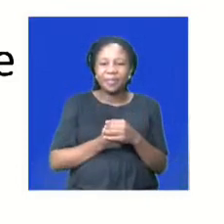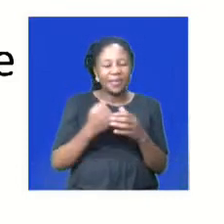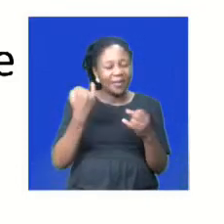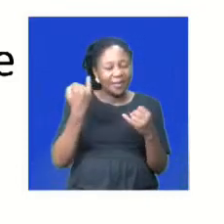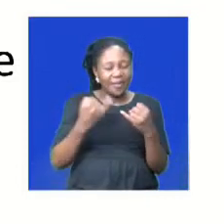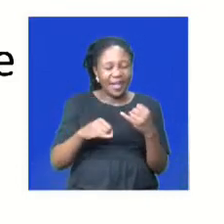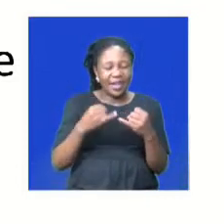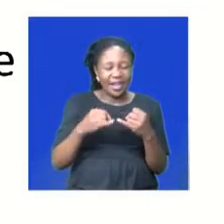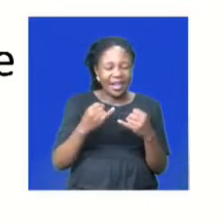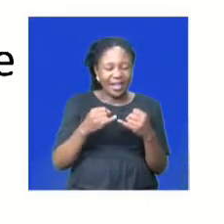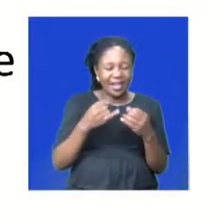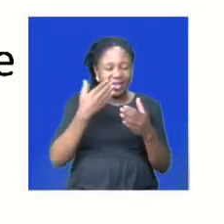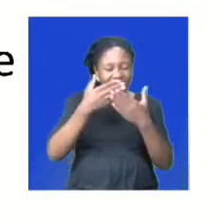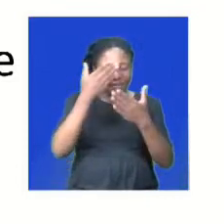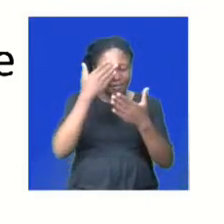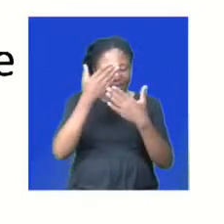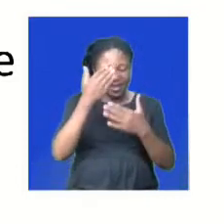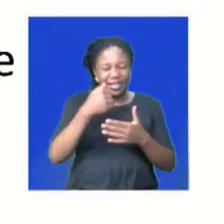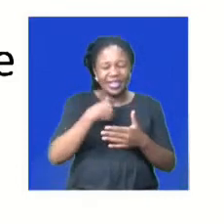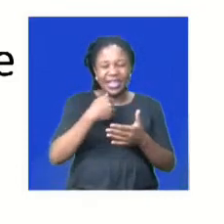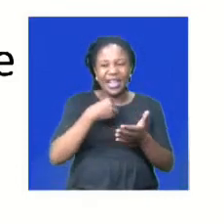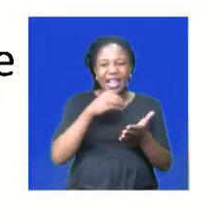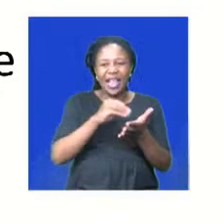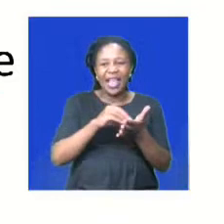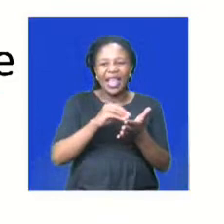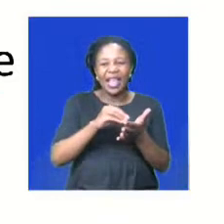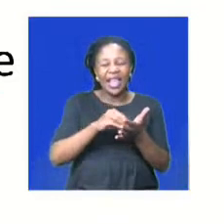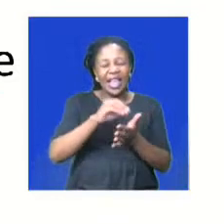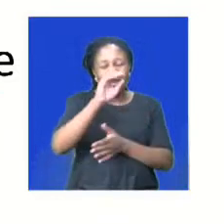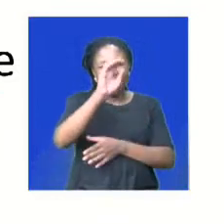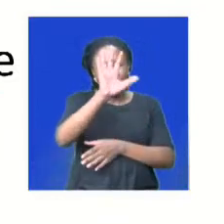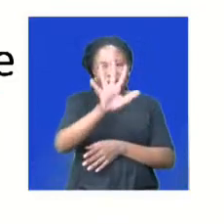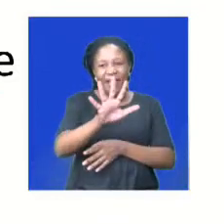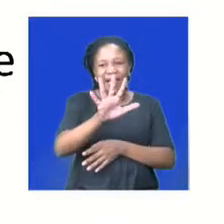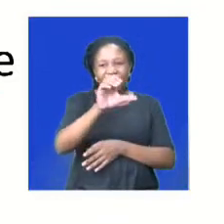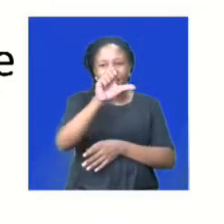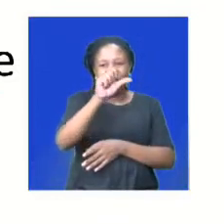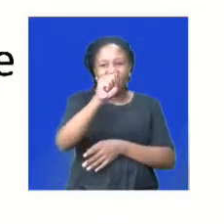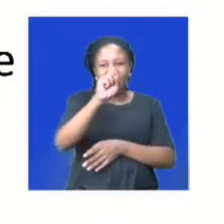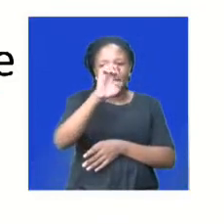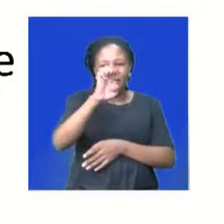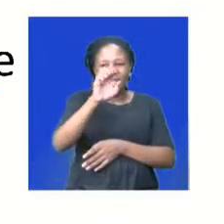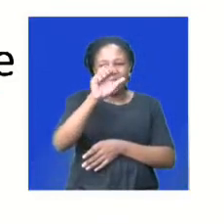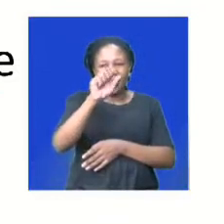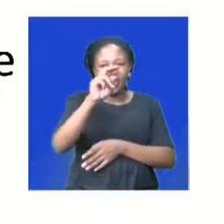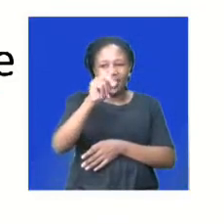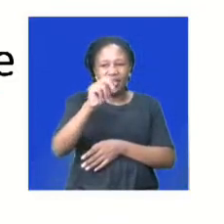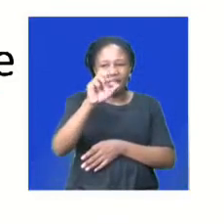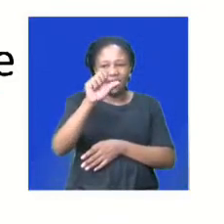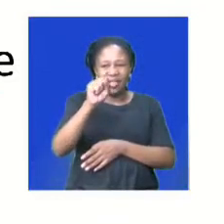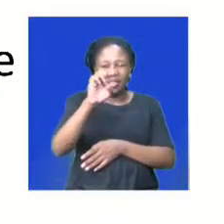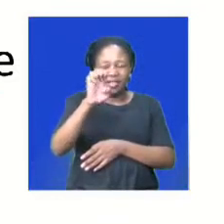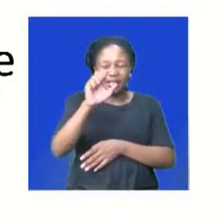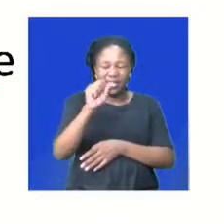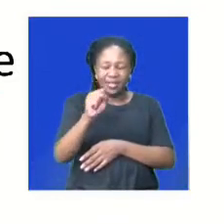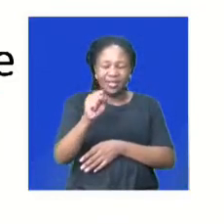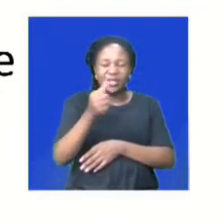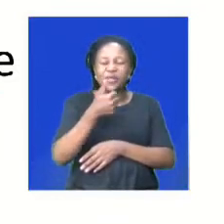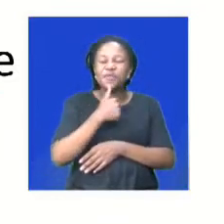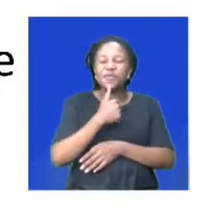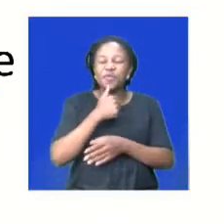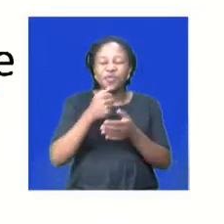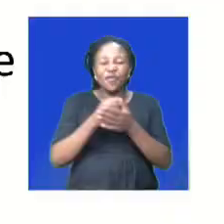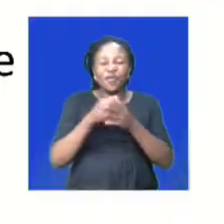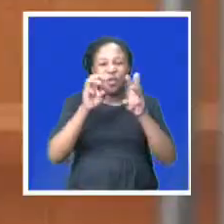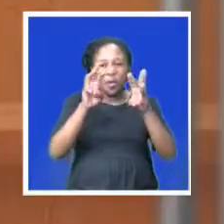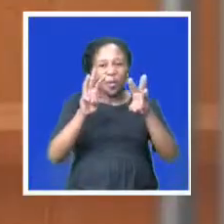have 5 senses which we use to explore our environment. That's